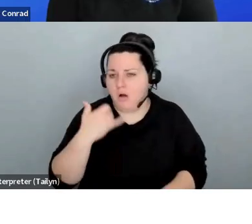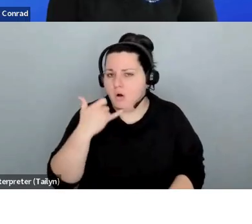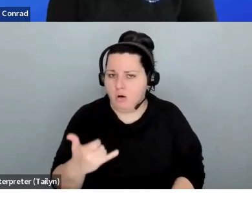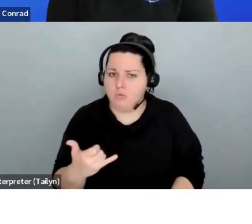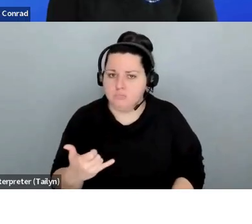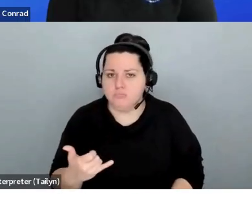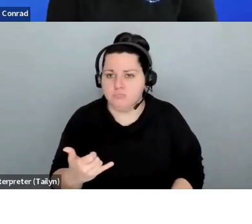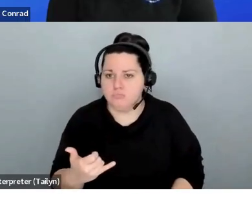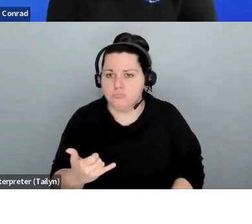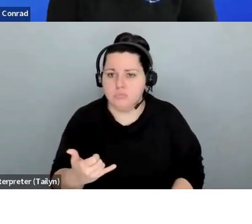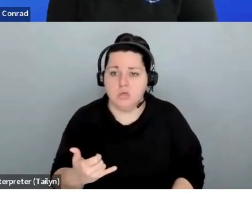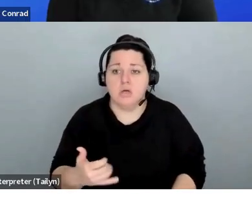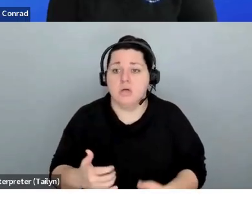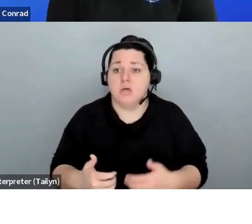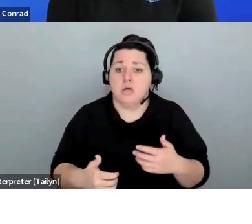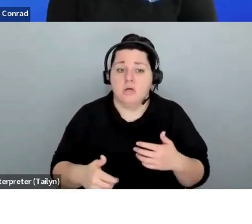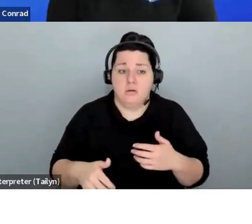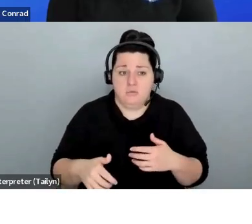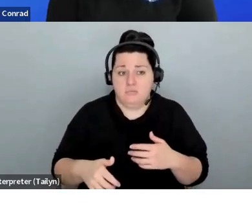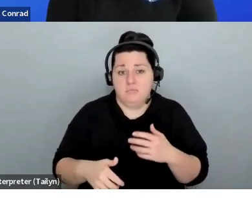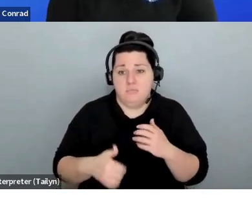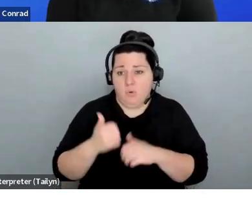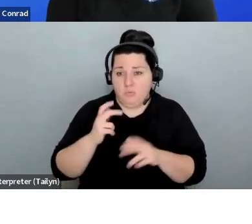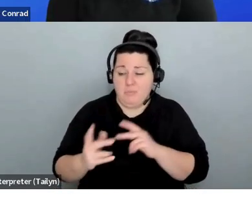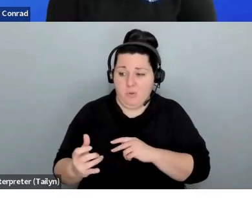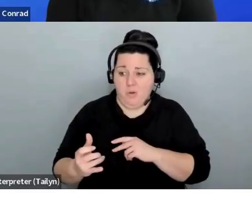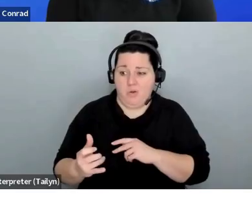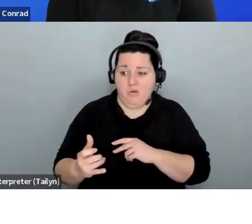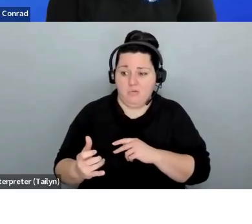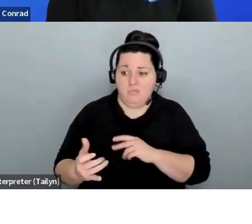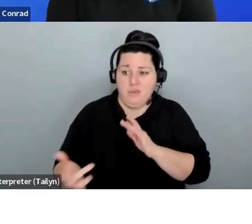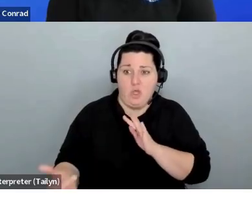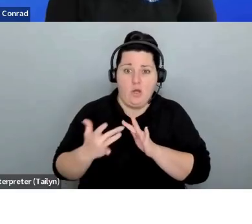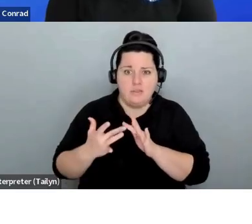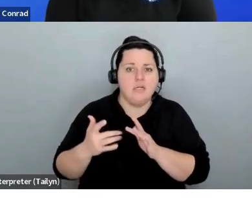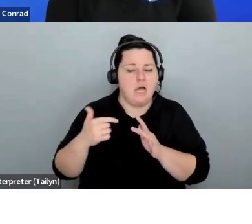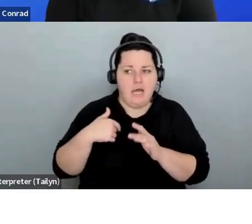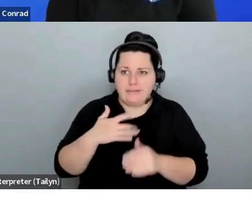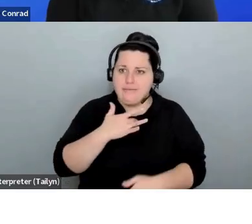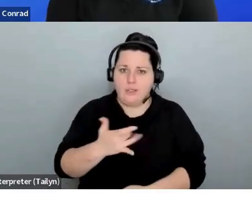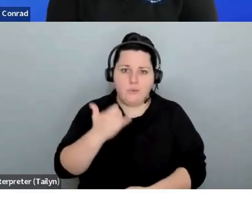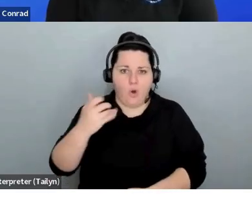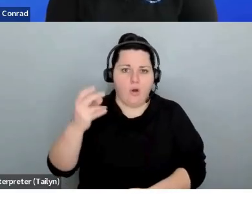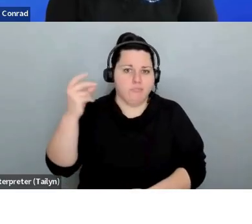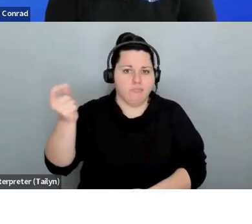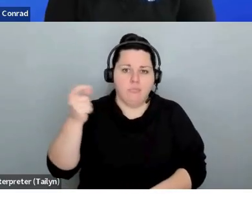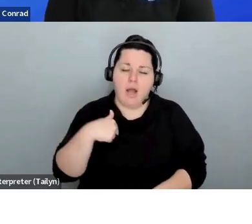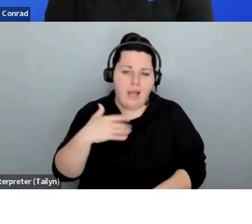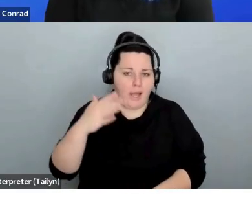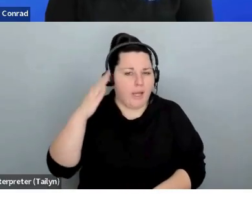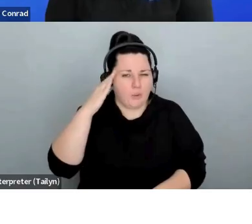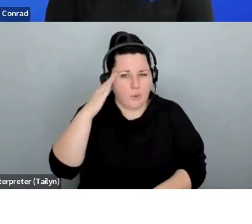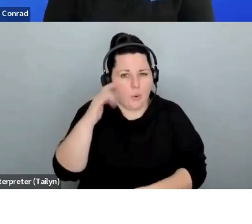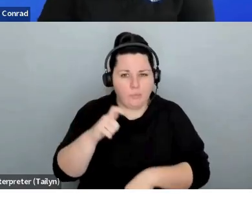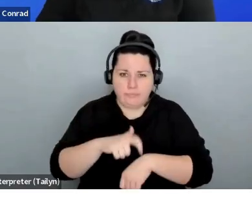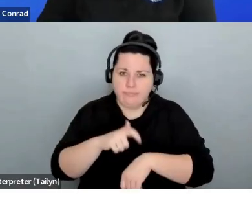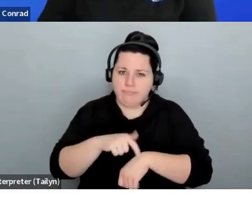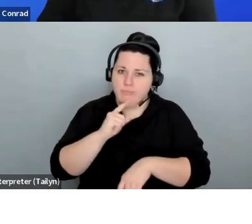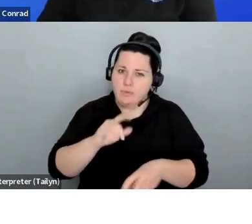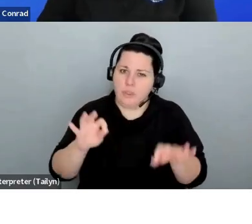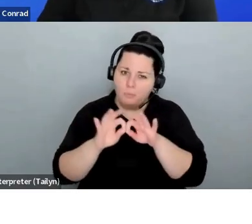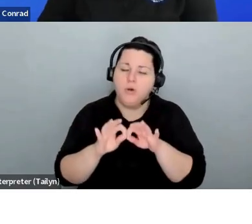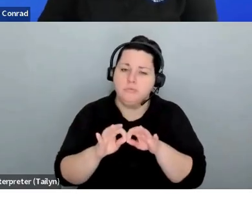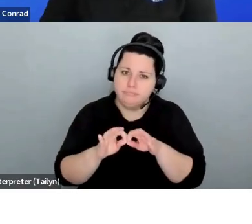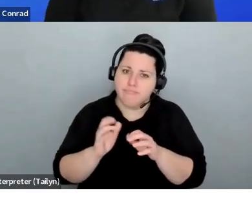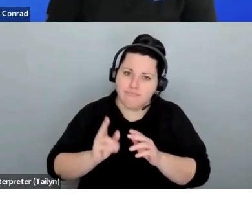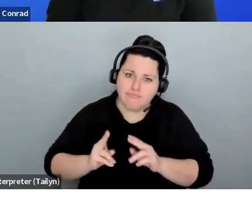as soon as possible. And most people who have reached out know that I usually call immediately. Because I know that time is of an essence on